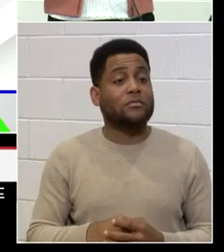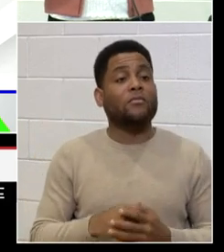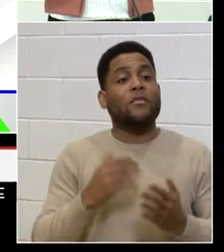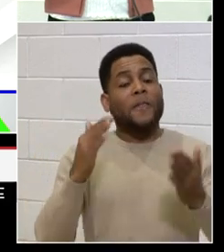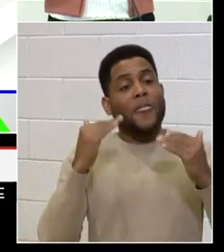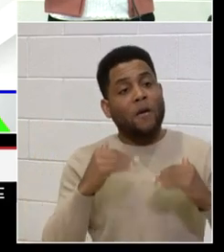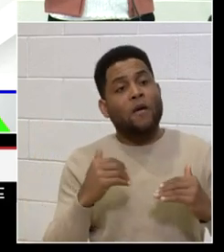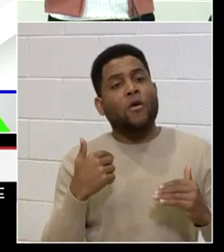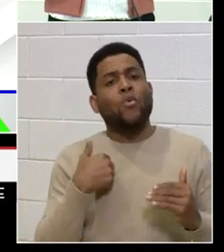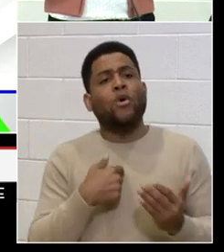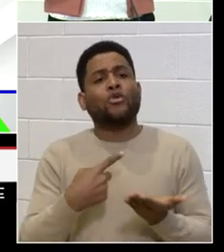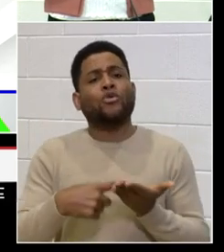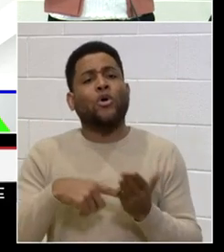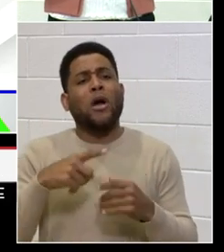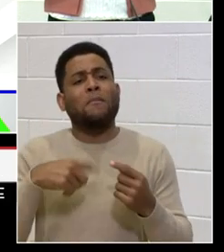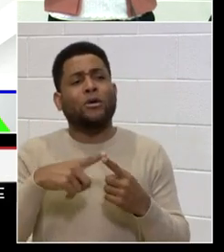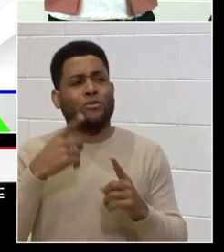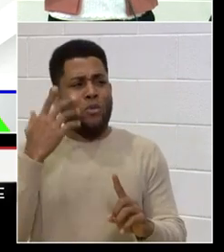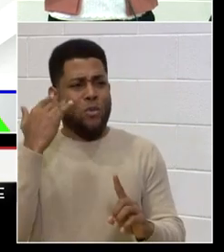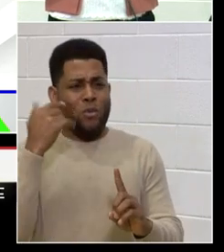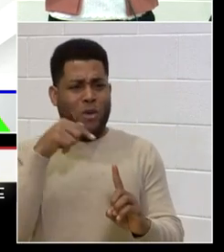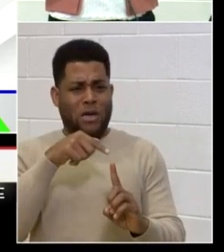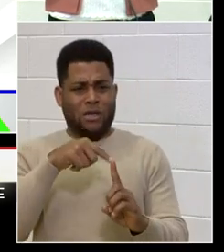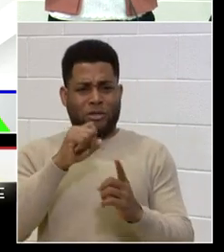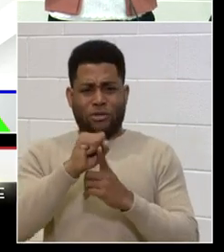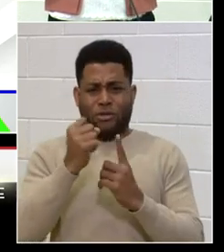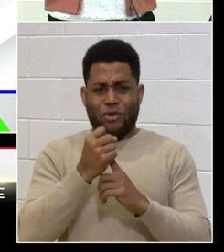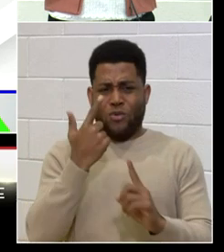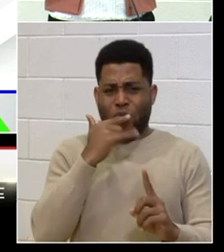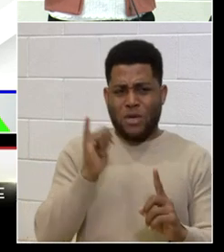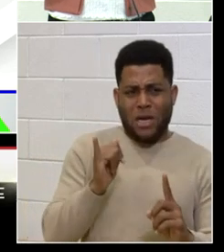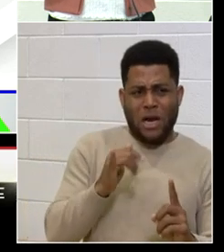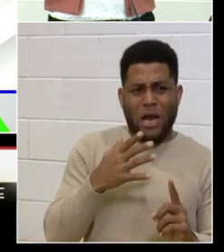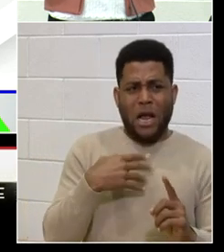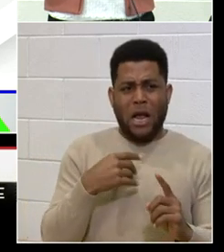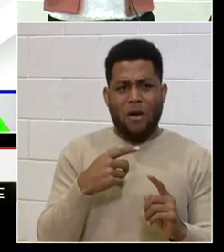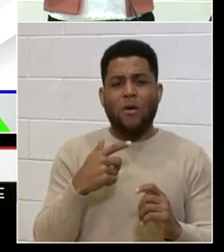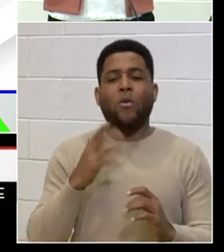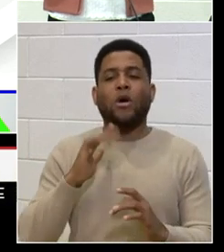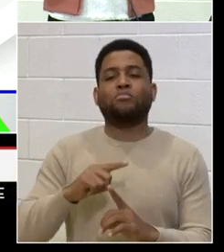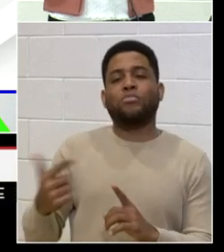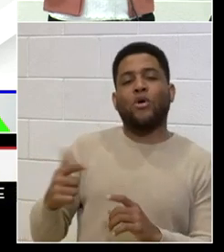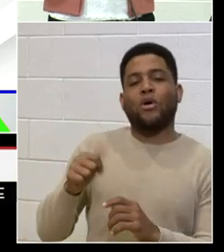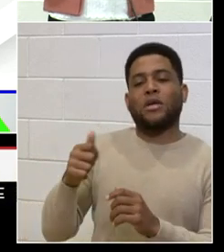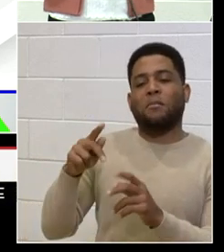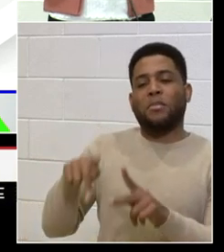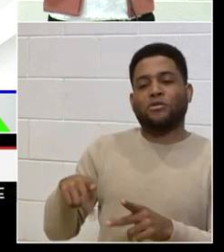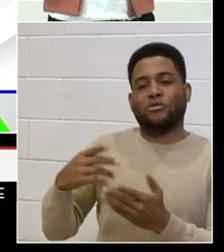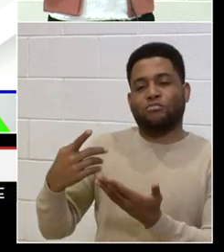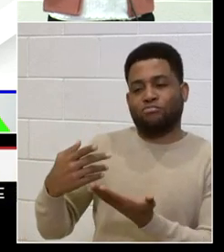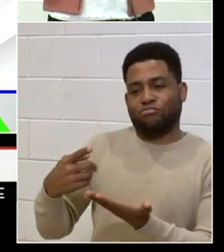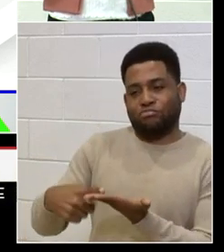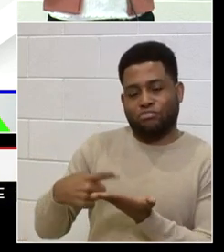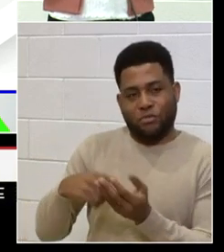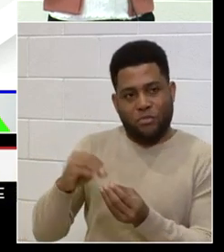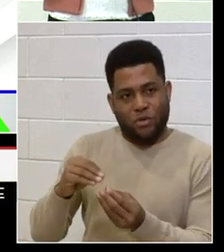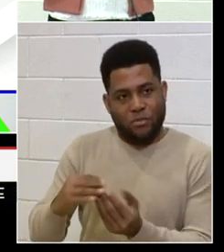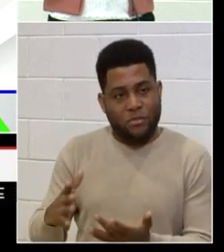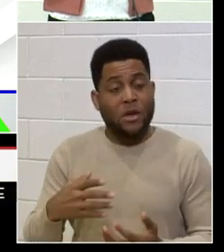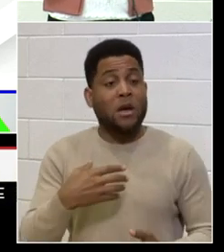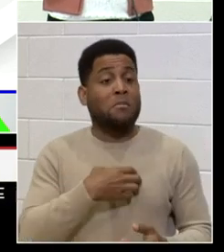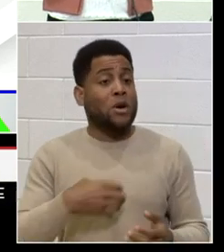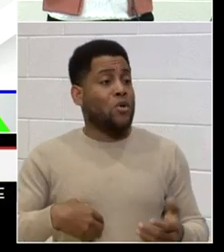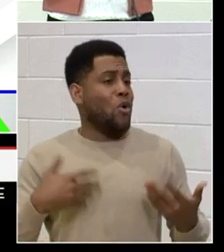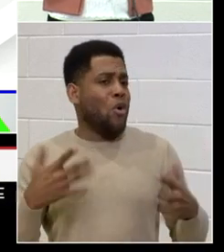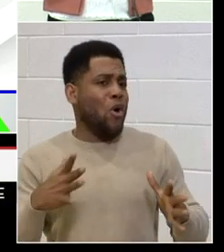over to the city administrator to close us out. So as the mayor mentioned, our budget is going to look a little bit different this year. And that's